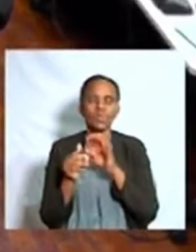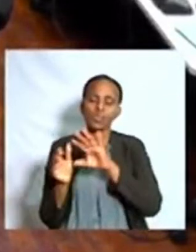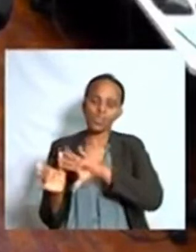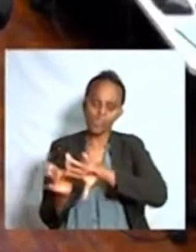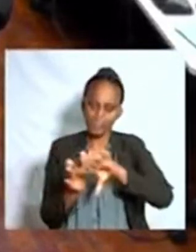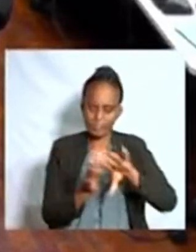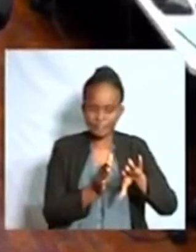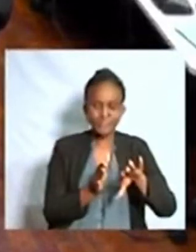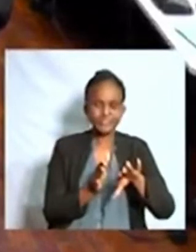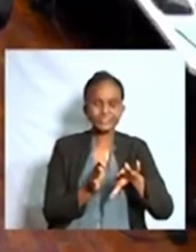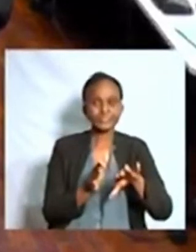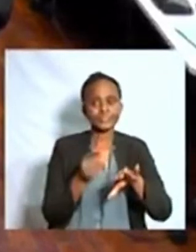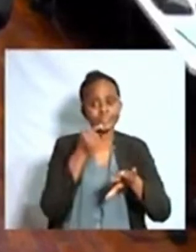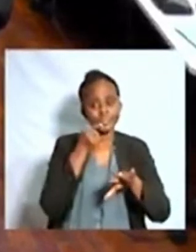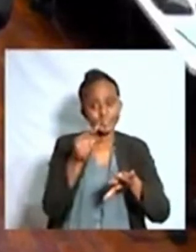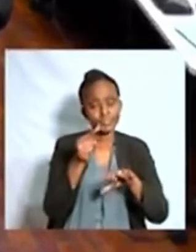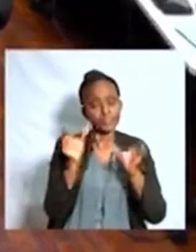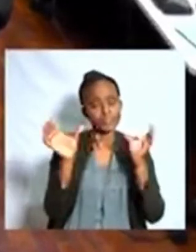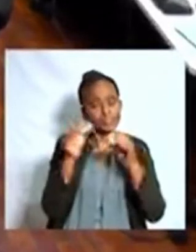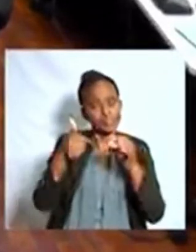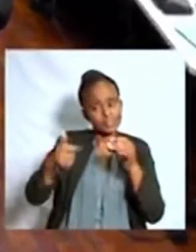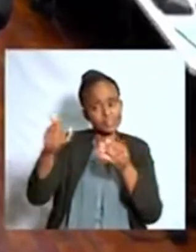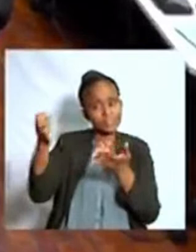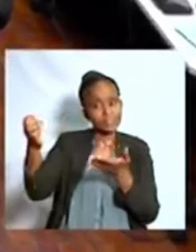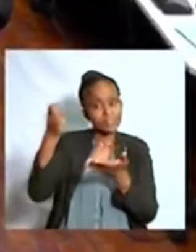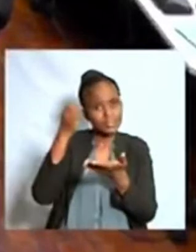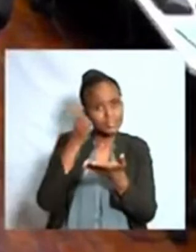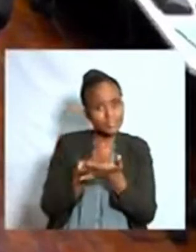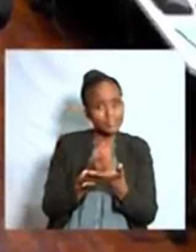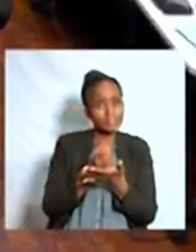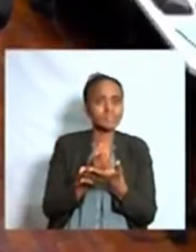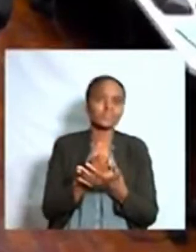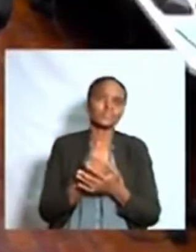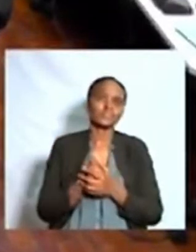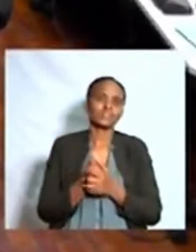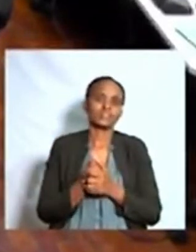Then it goes to say the council engaged.